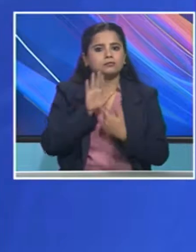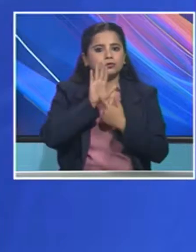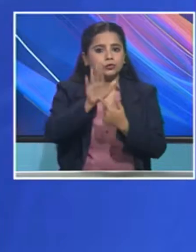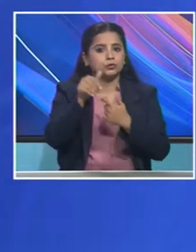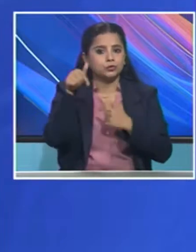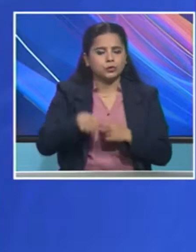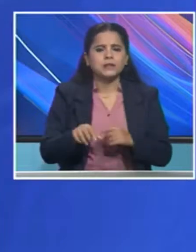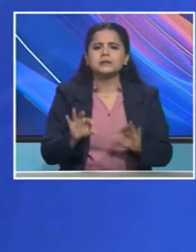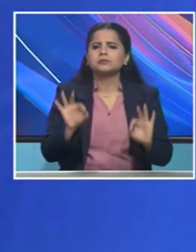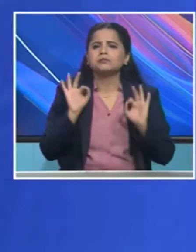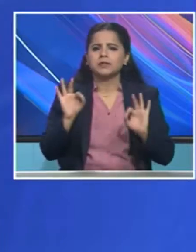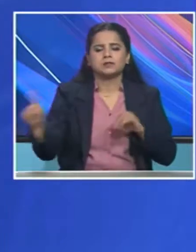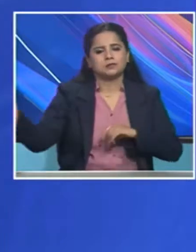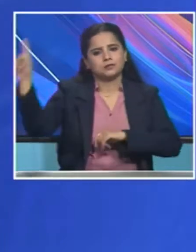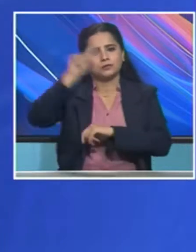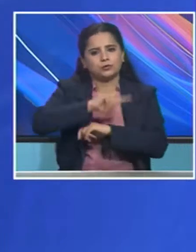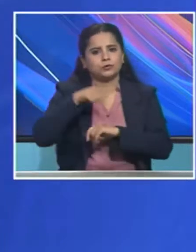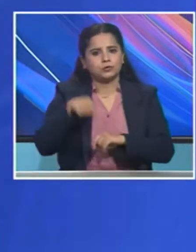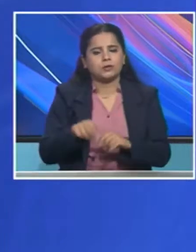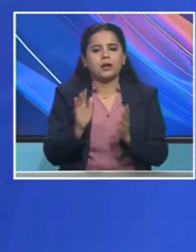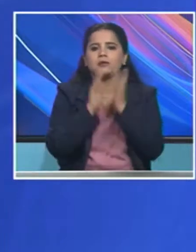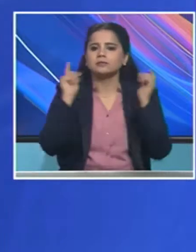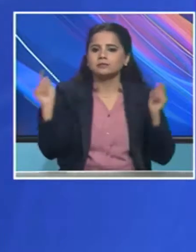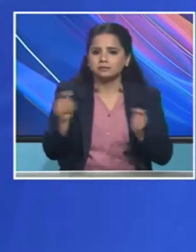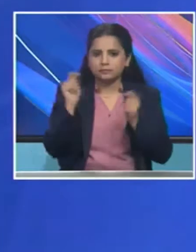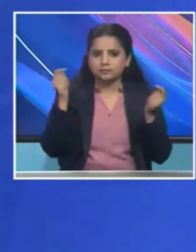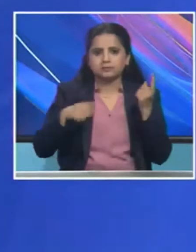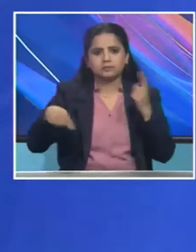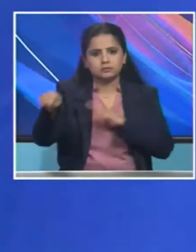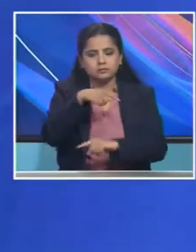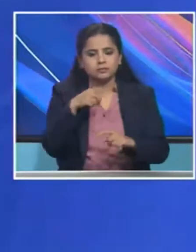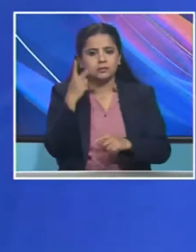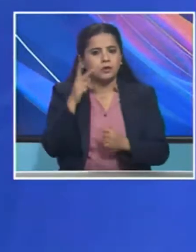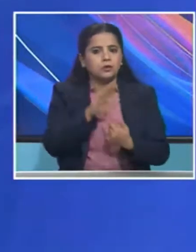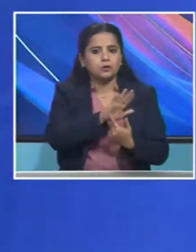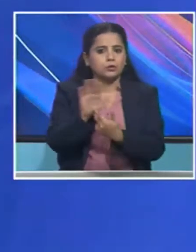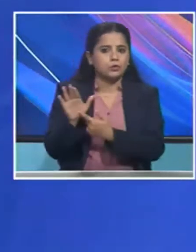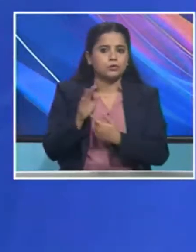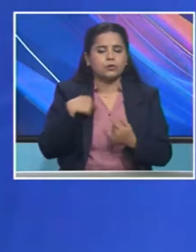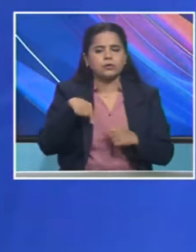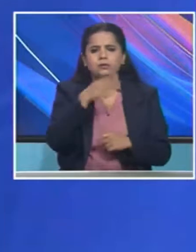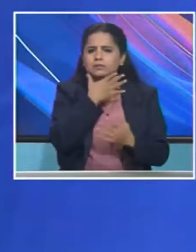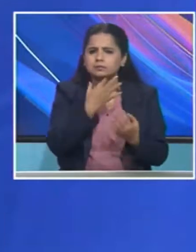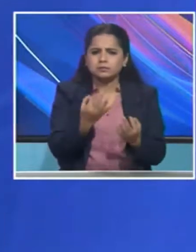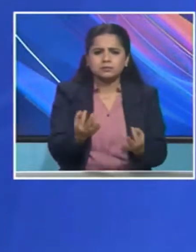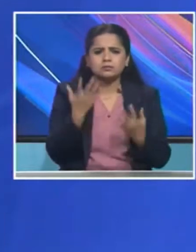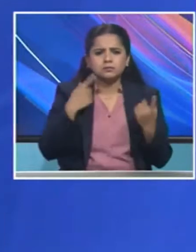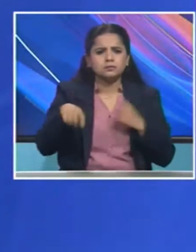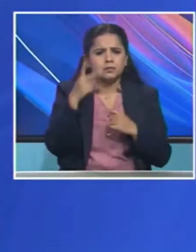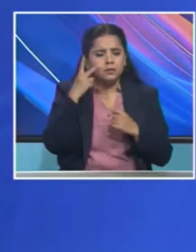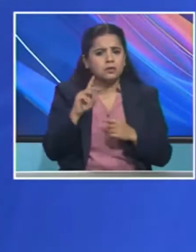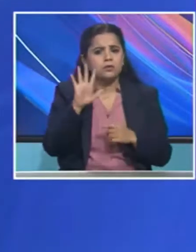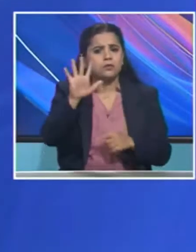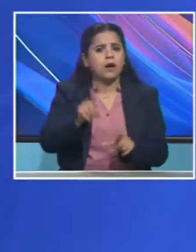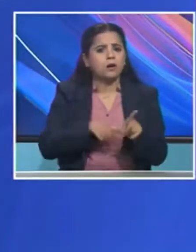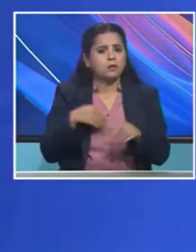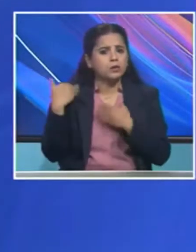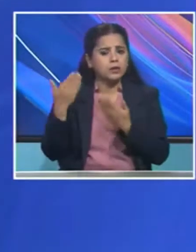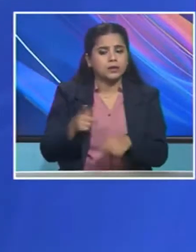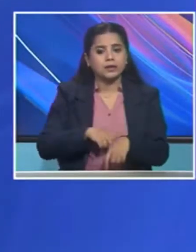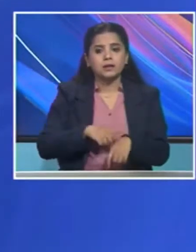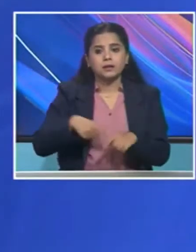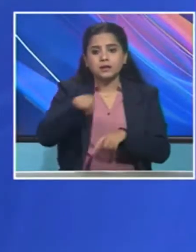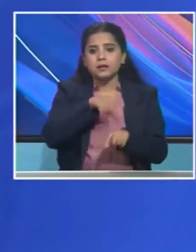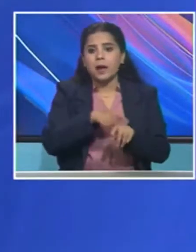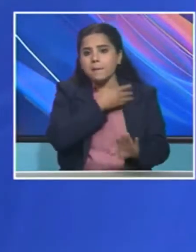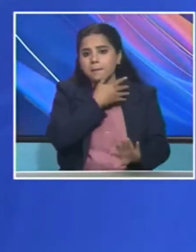is a special occasion, a celebratory day indeed, as after a wonderful and sagacious 5-year tenure, the